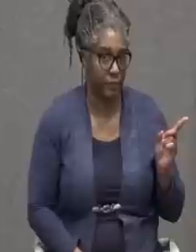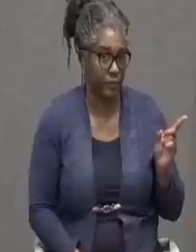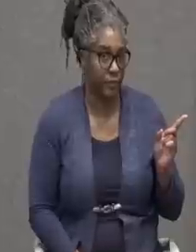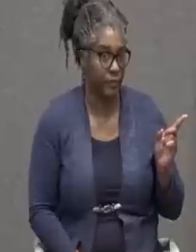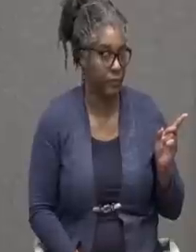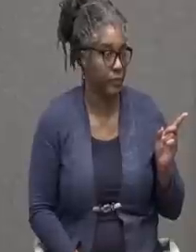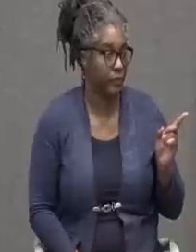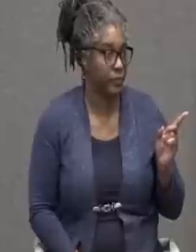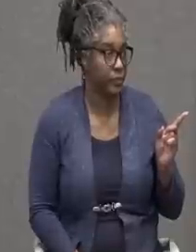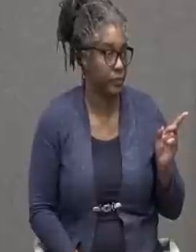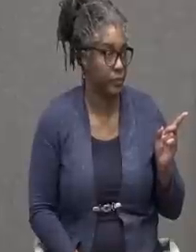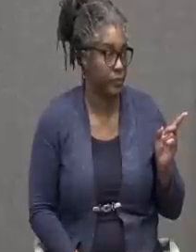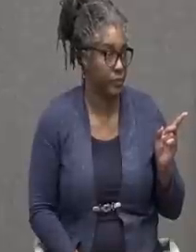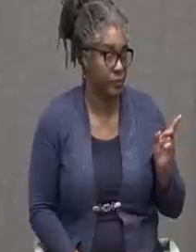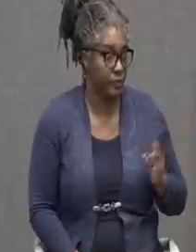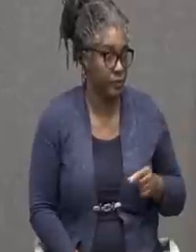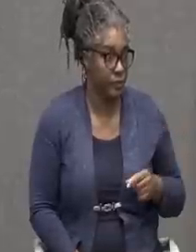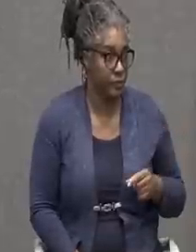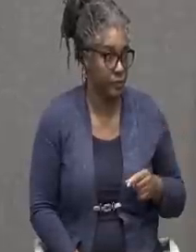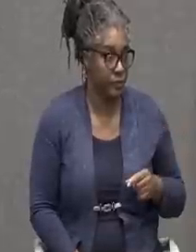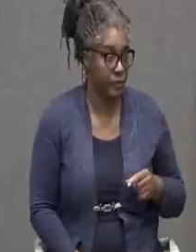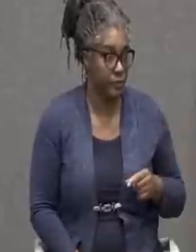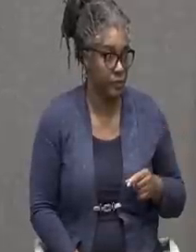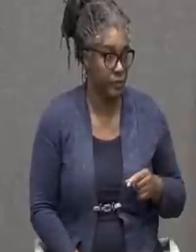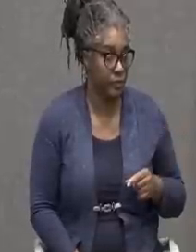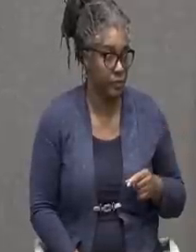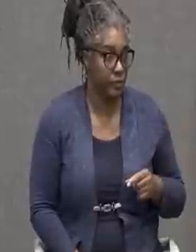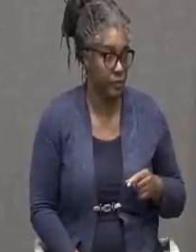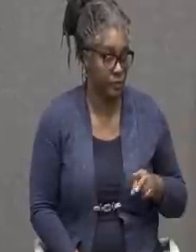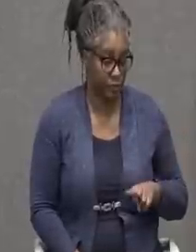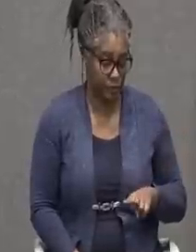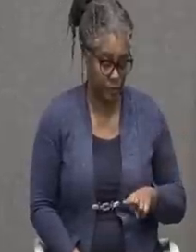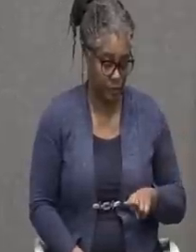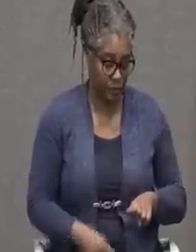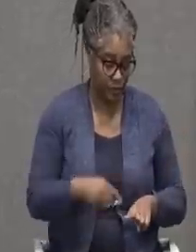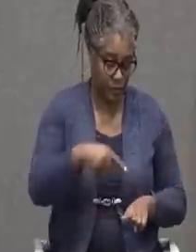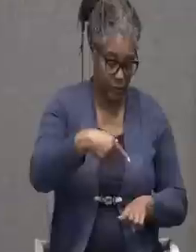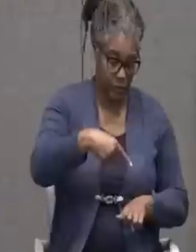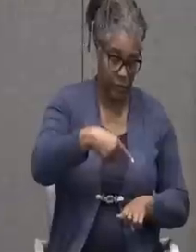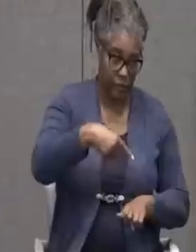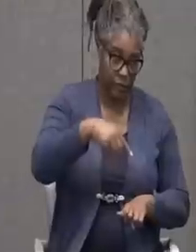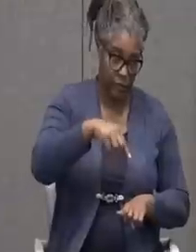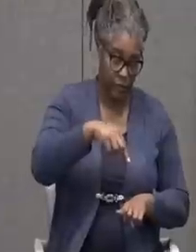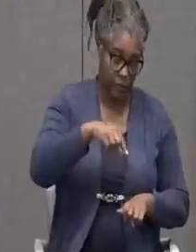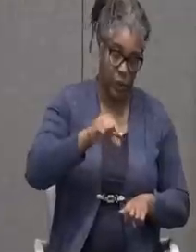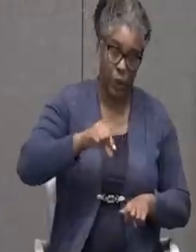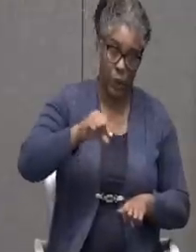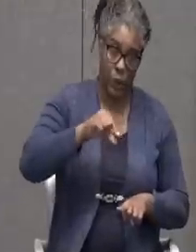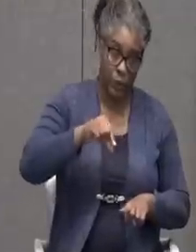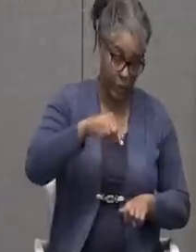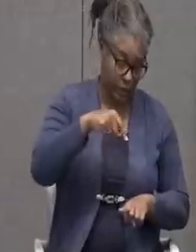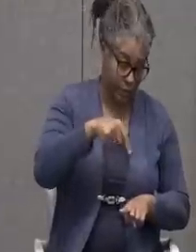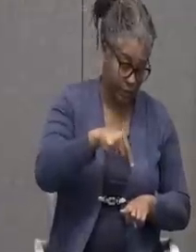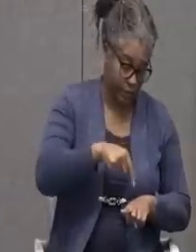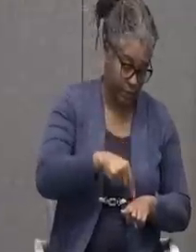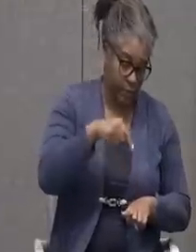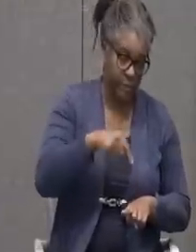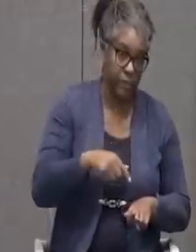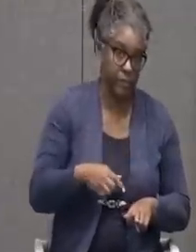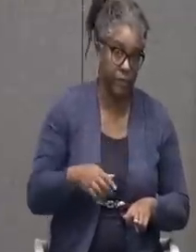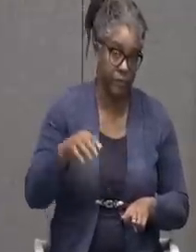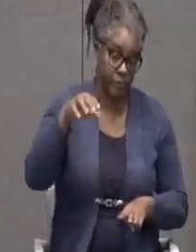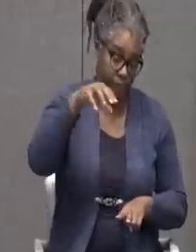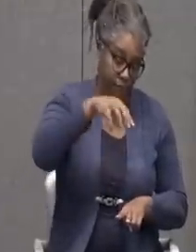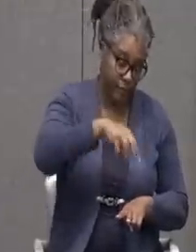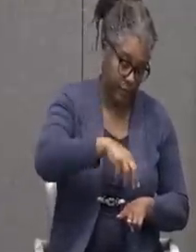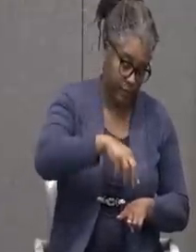little dab right on the top part of the A-frame, and then